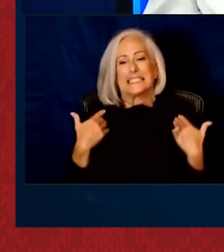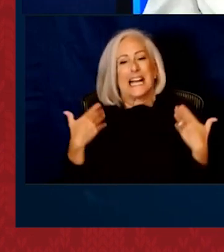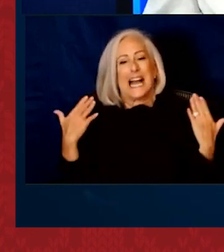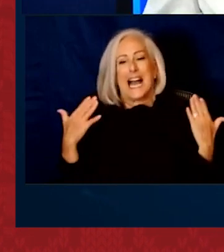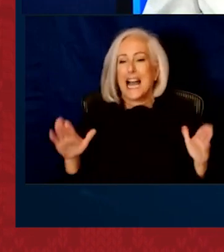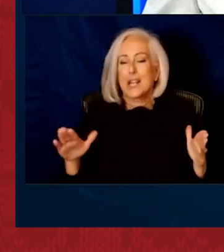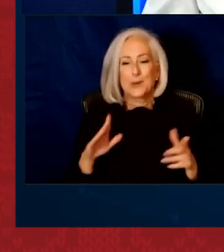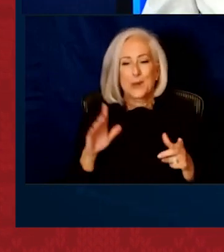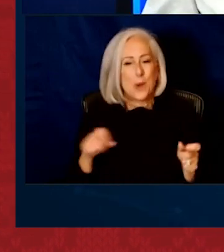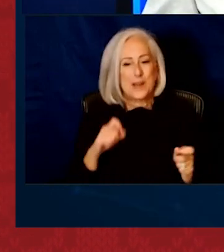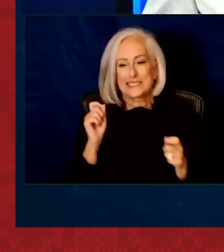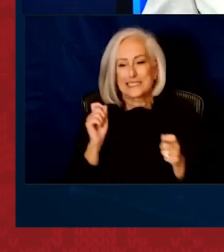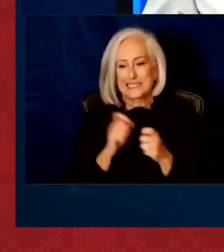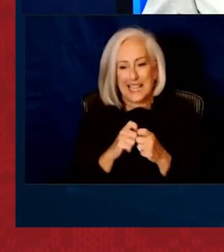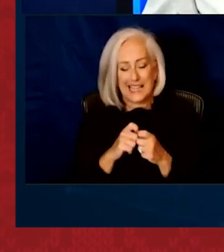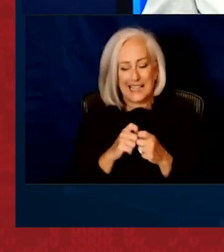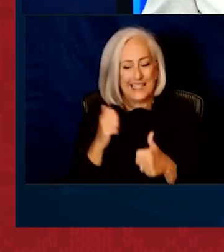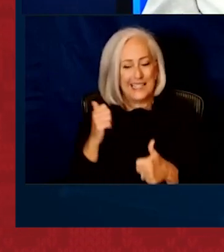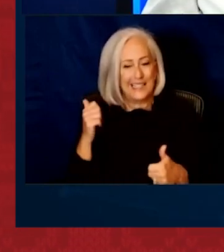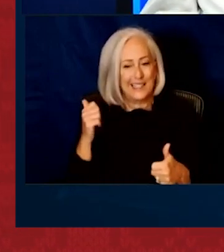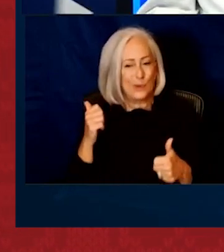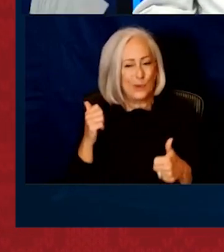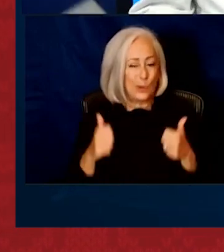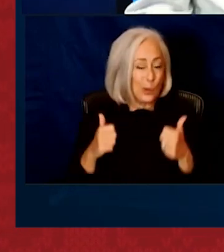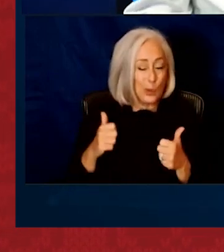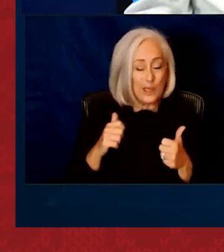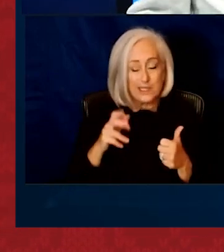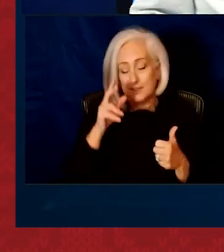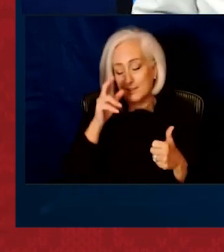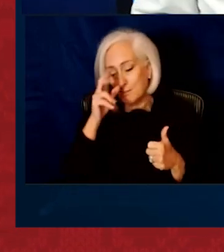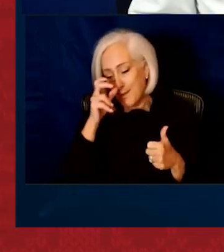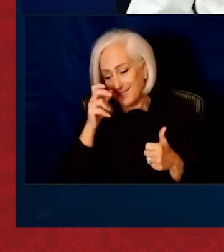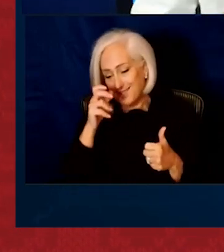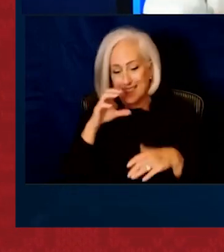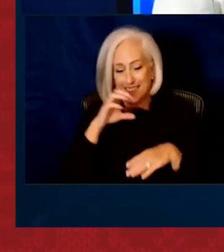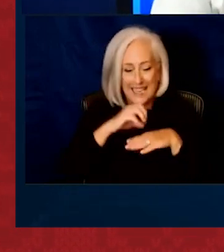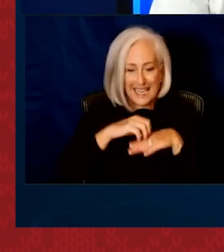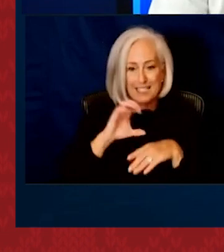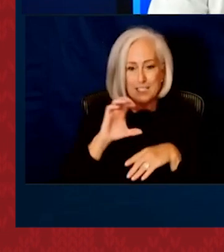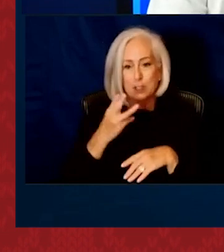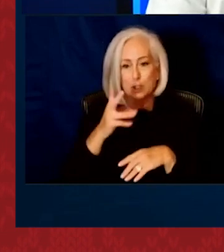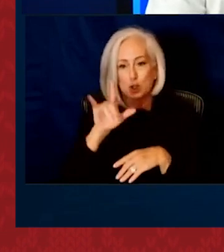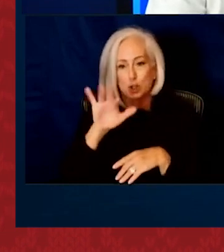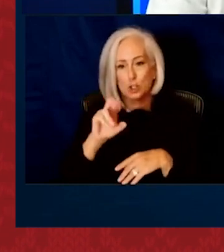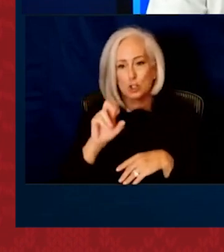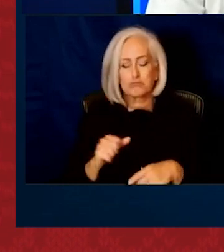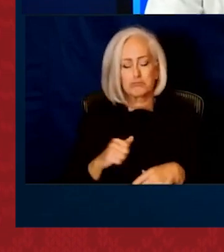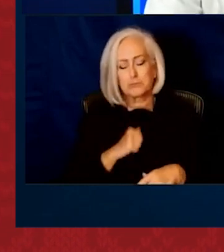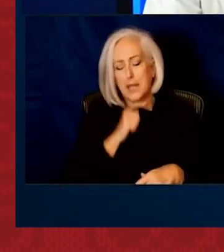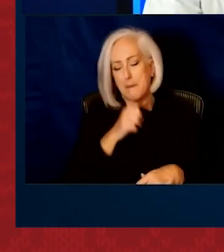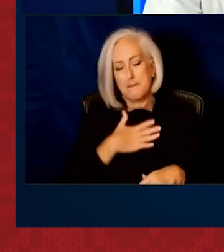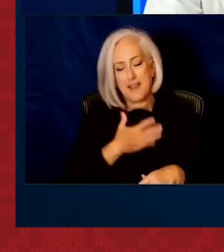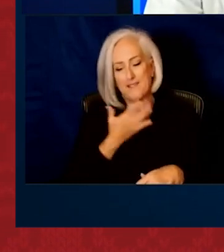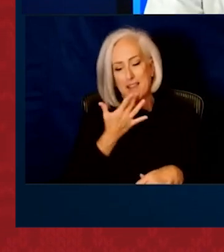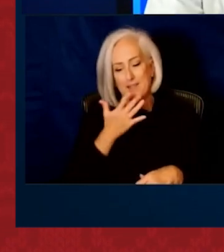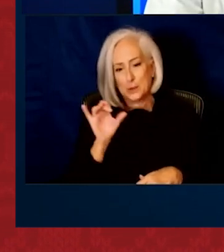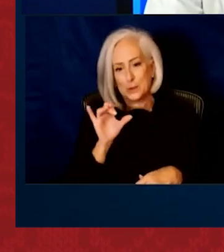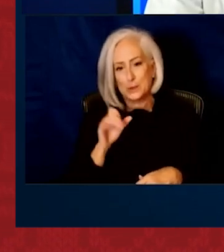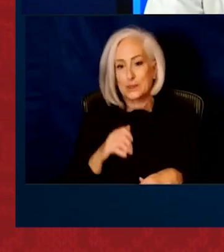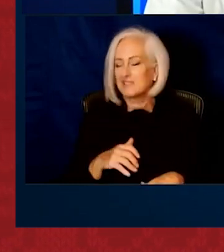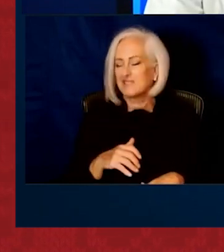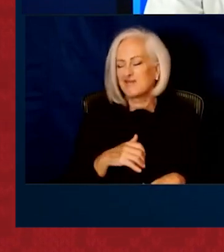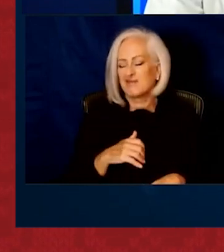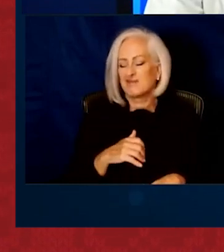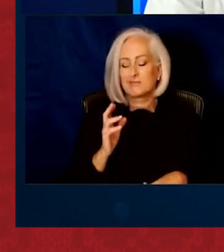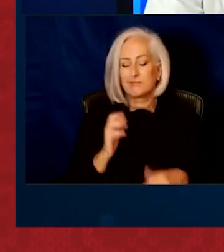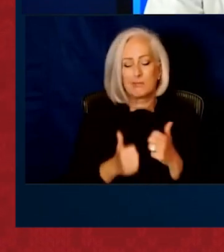exactly which those would be. So yeah, they're not a favorite of mine either. Right. All right. They're not a fan favorite. No. Yeah,